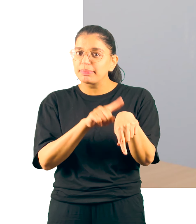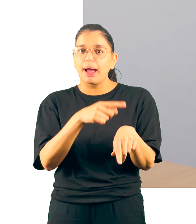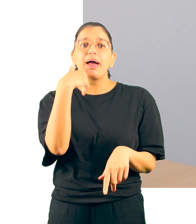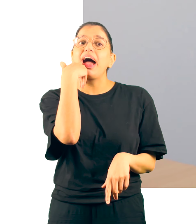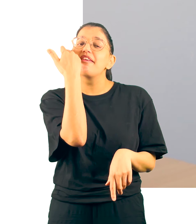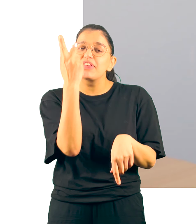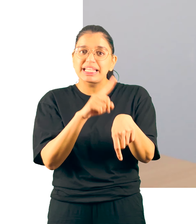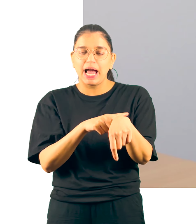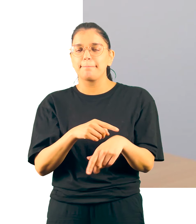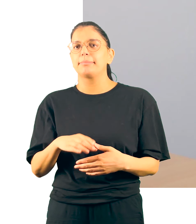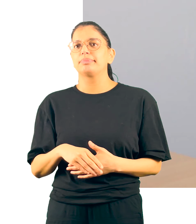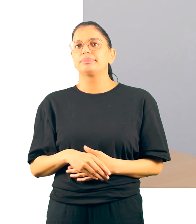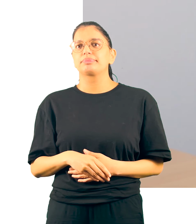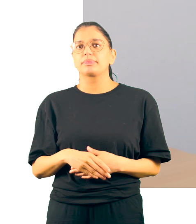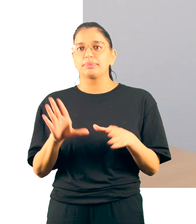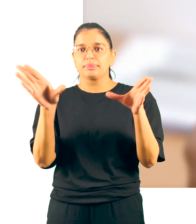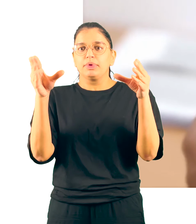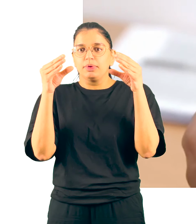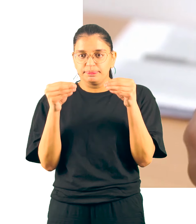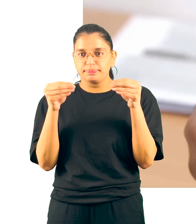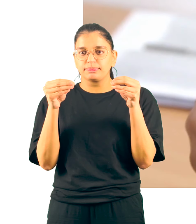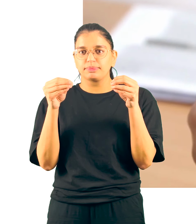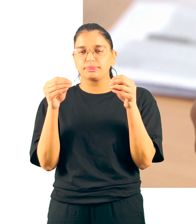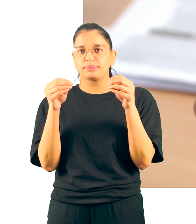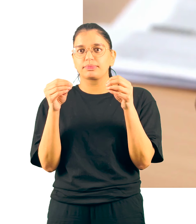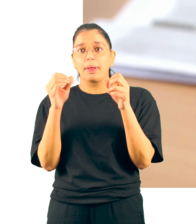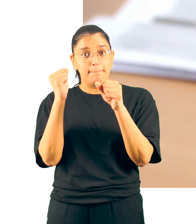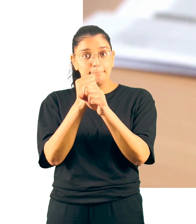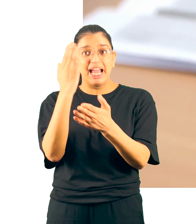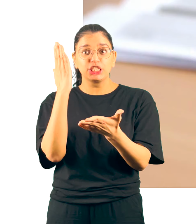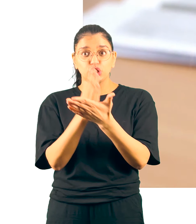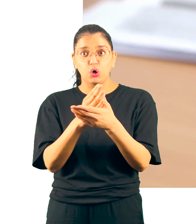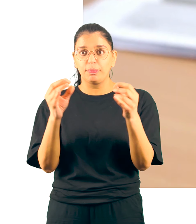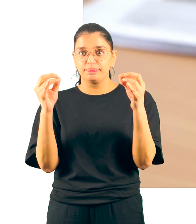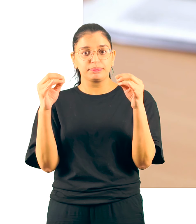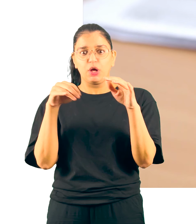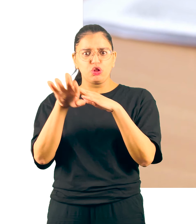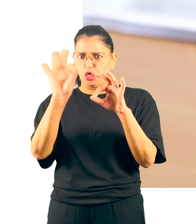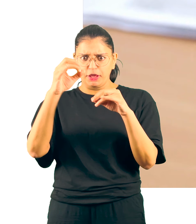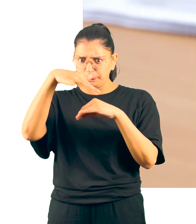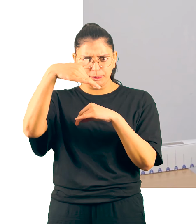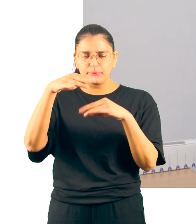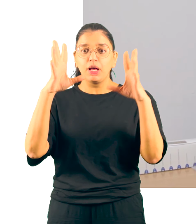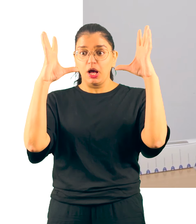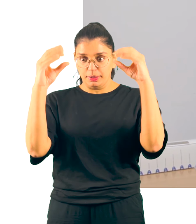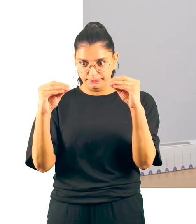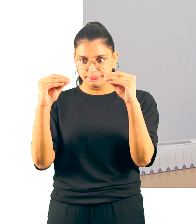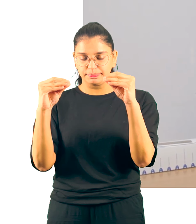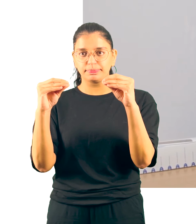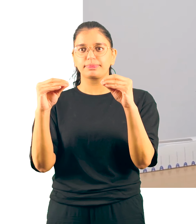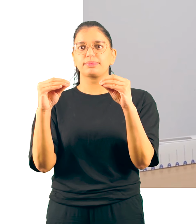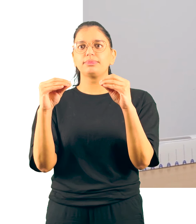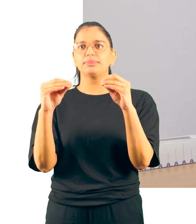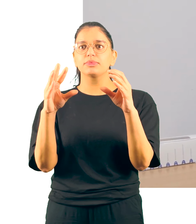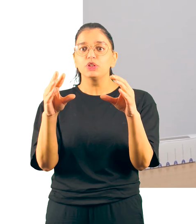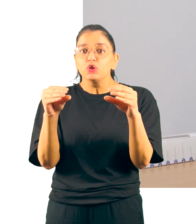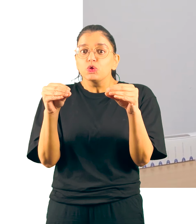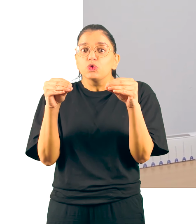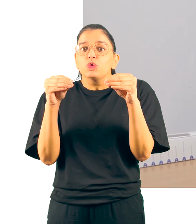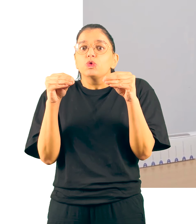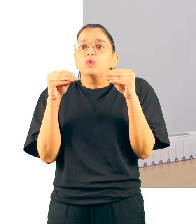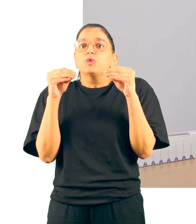same each time. Hold the peak flow in both hands, but make sure your fingers are not over the middle. Take a big deep breath in with the peak